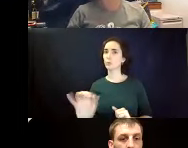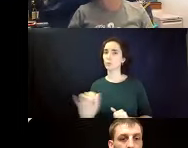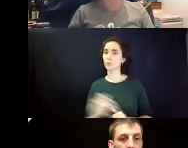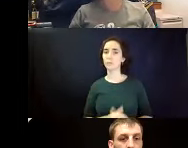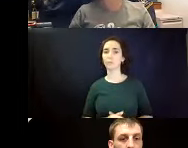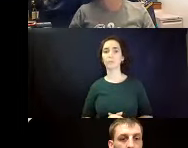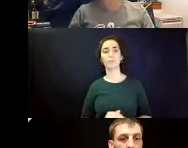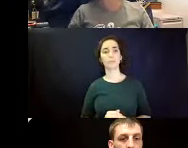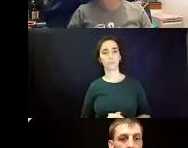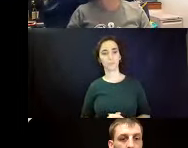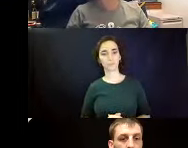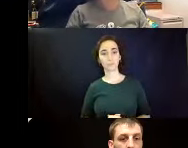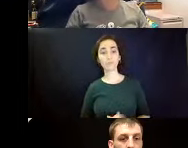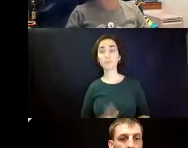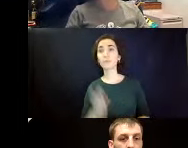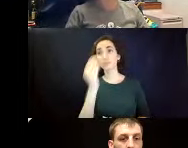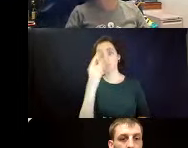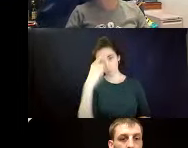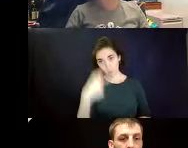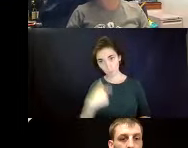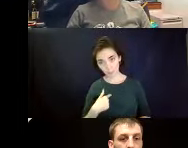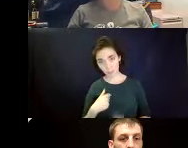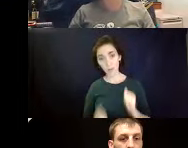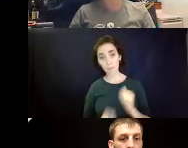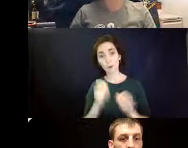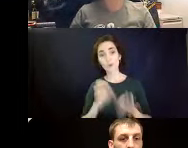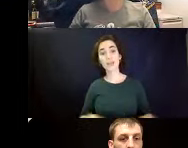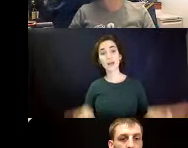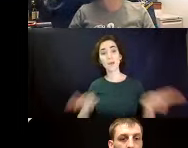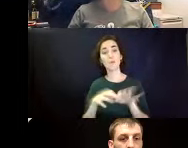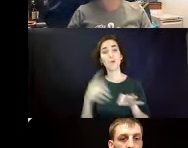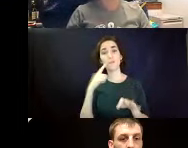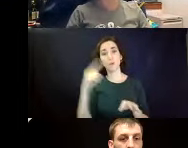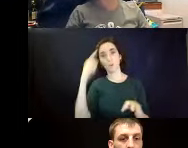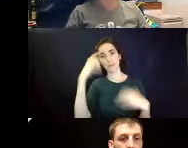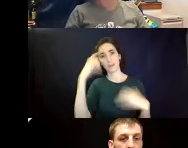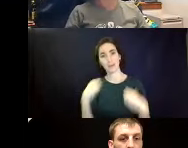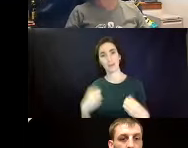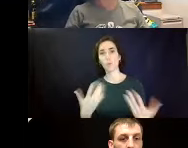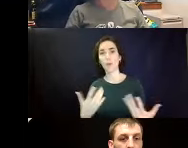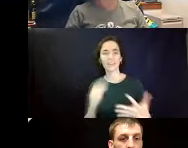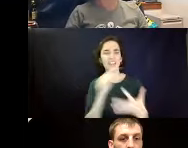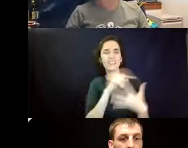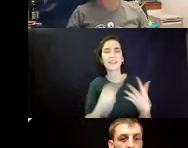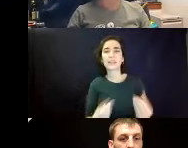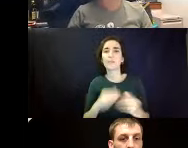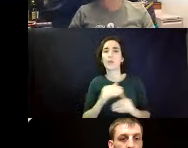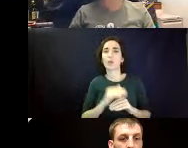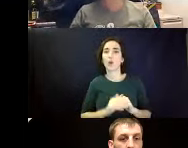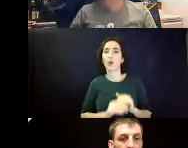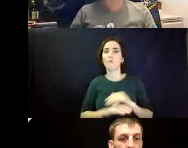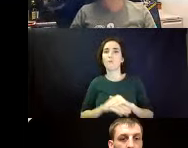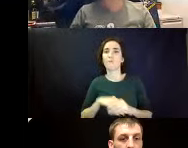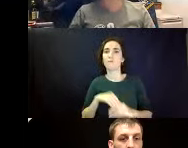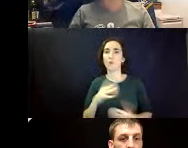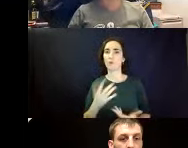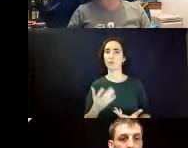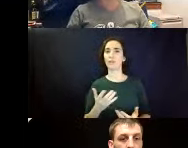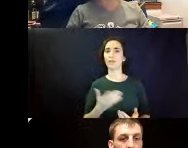Probably to me the most important for mental health is bringing any necessary comfort items. This includes sensory